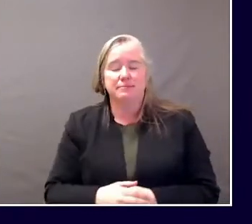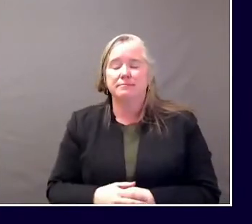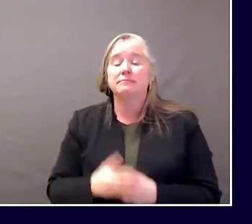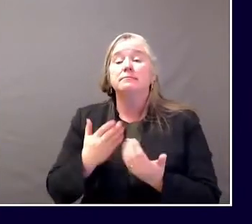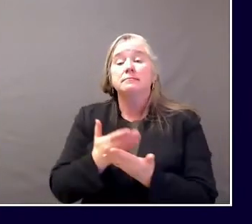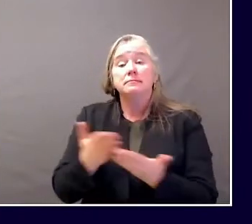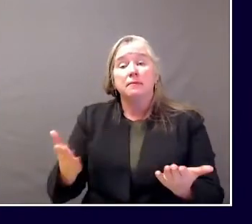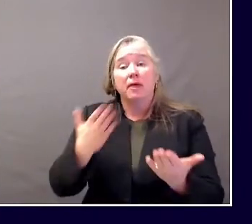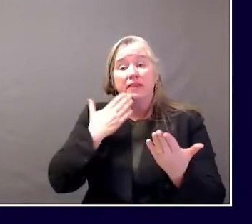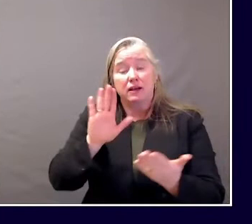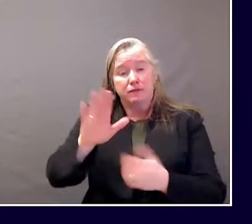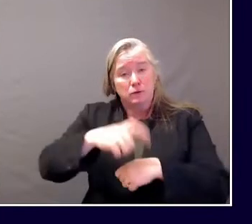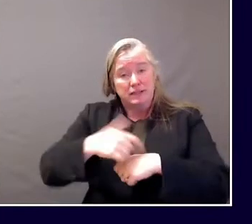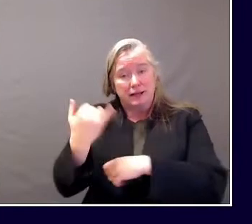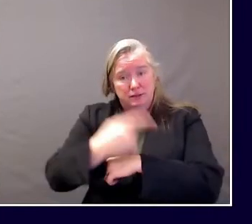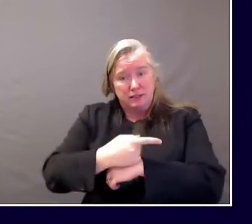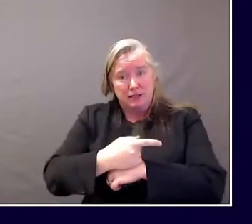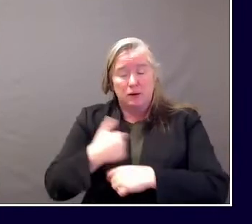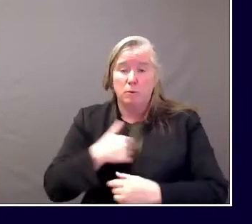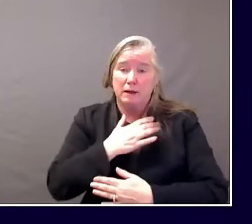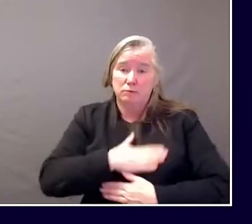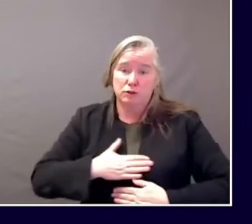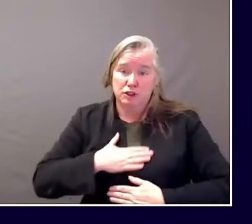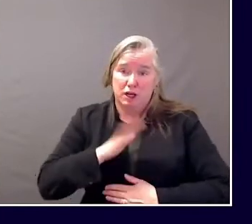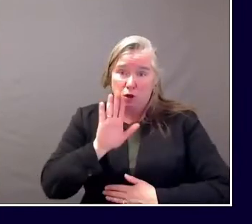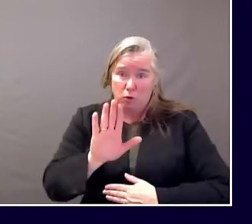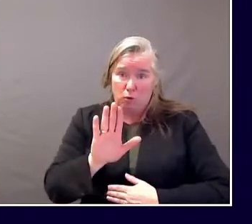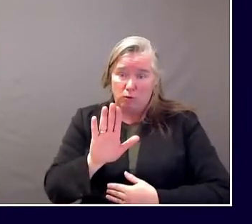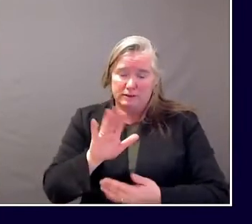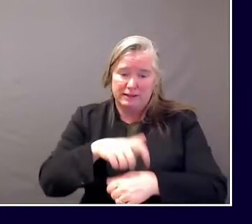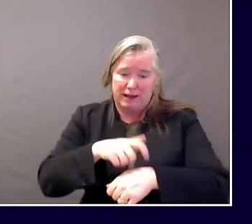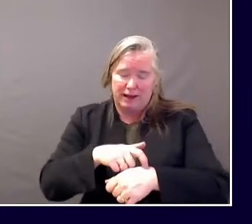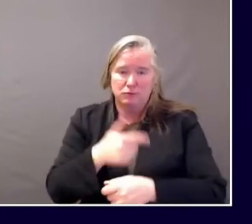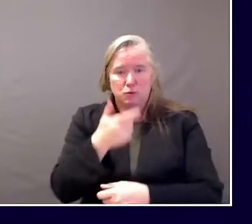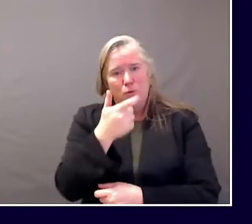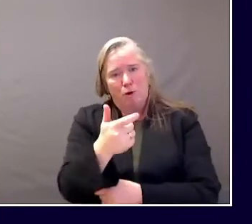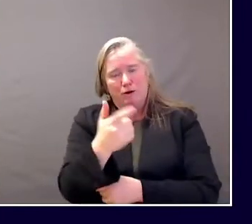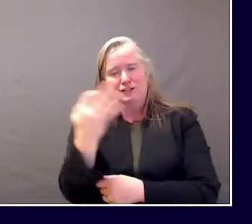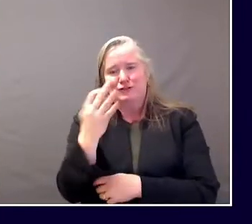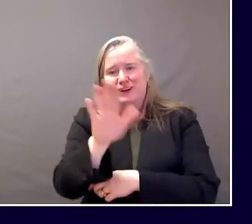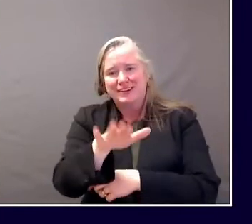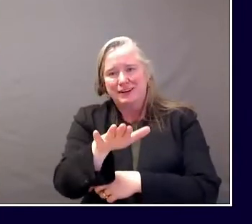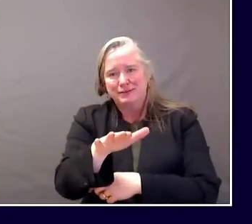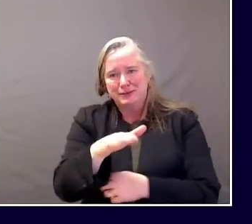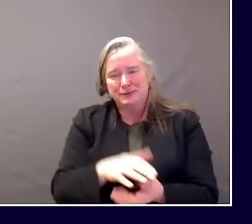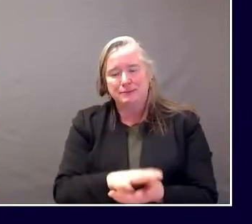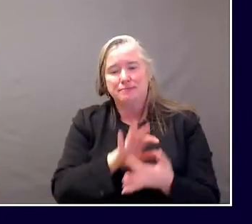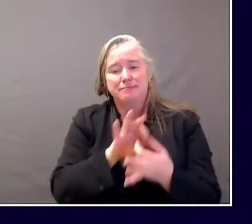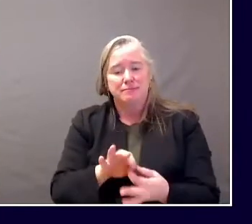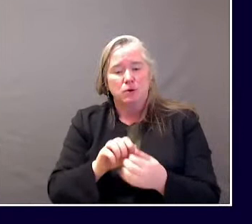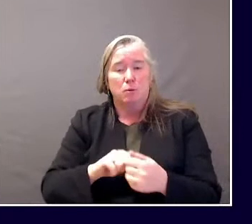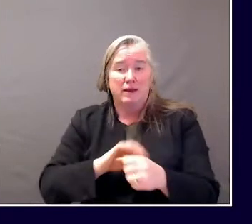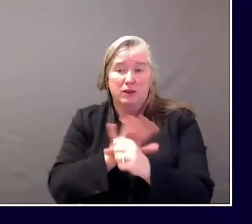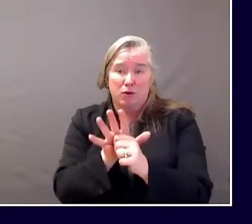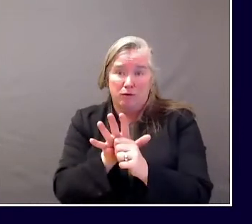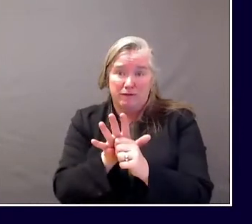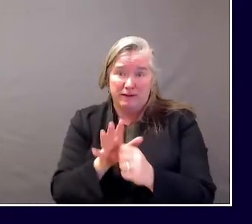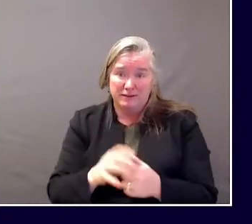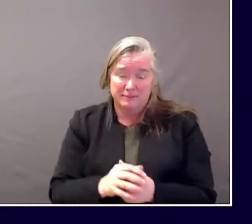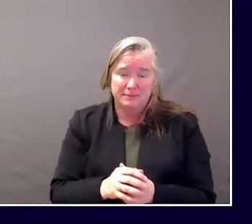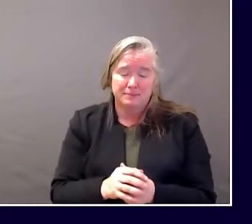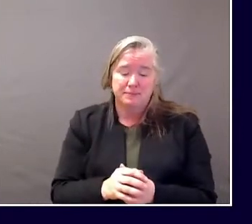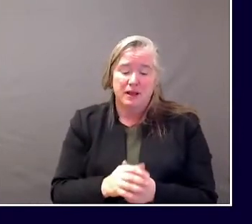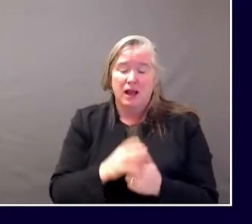We very much appreciate everyone taking some time out of their Friday afternoon to hear where we are with COVID-19, where we seem